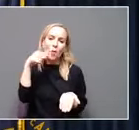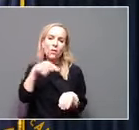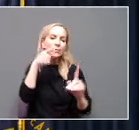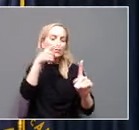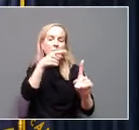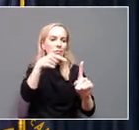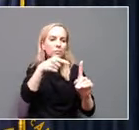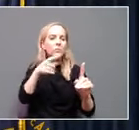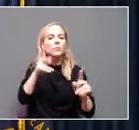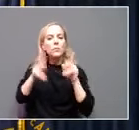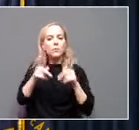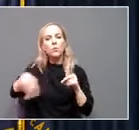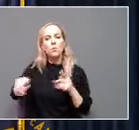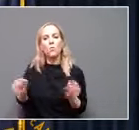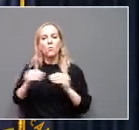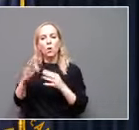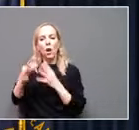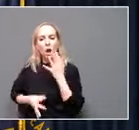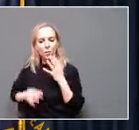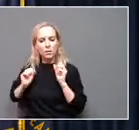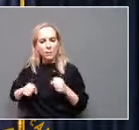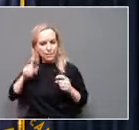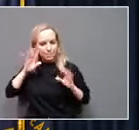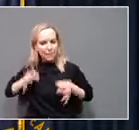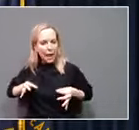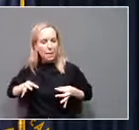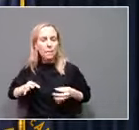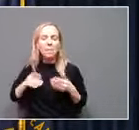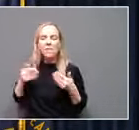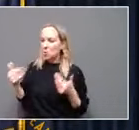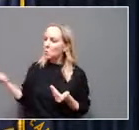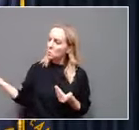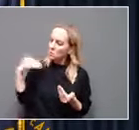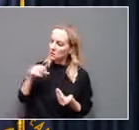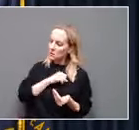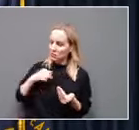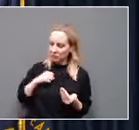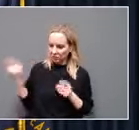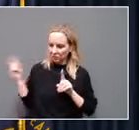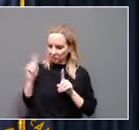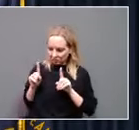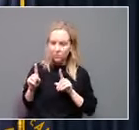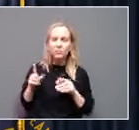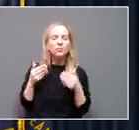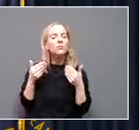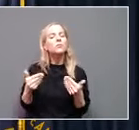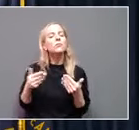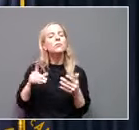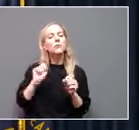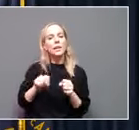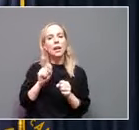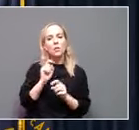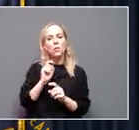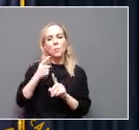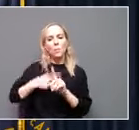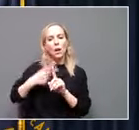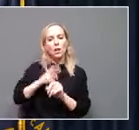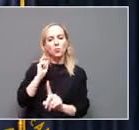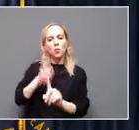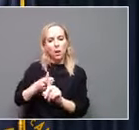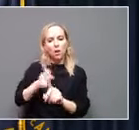people more options to make the choice. If you'd like to join me, Senator, to make a monthly donation to the Kentucky